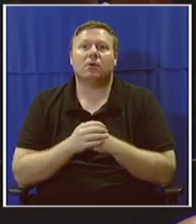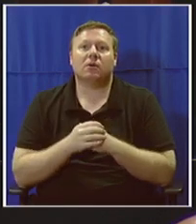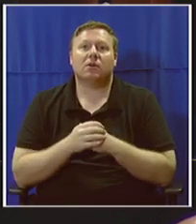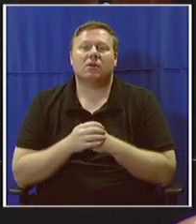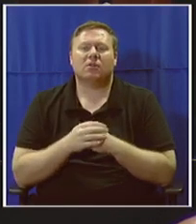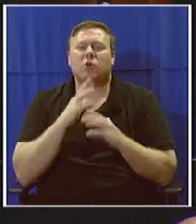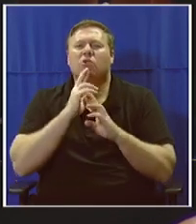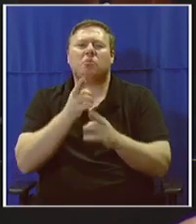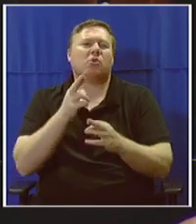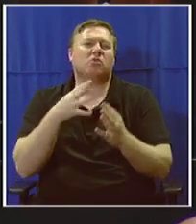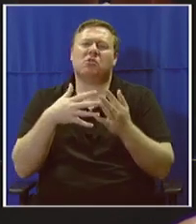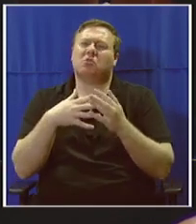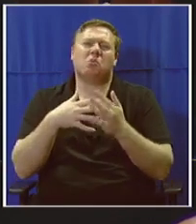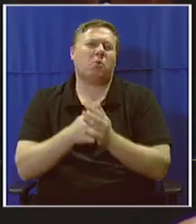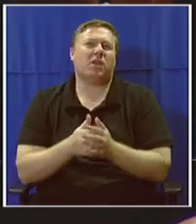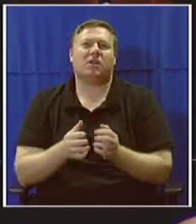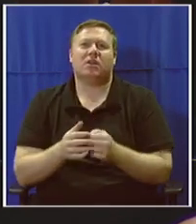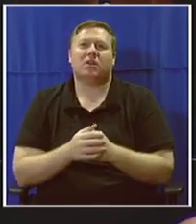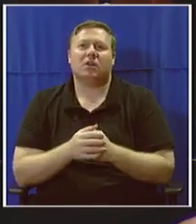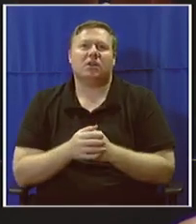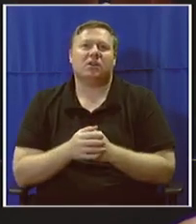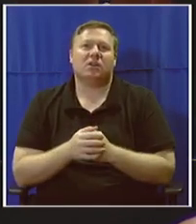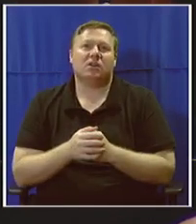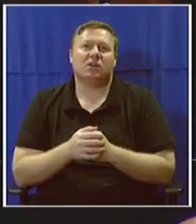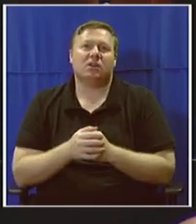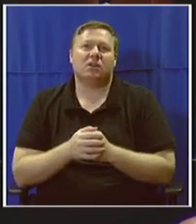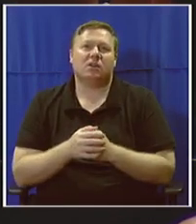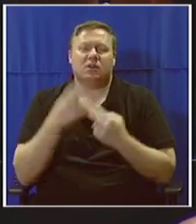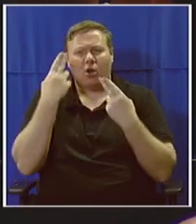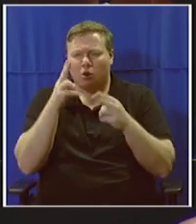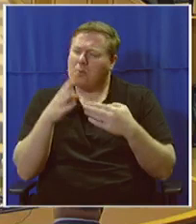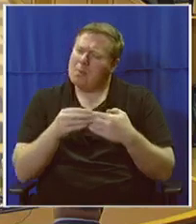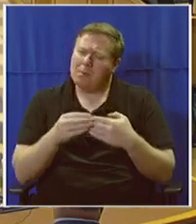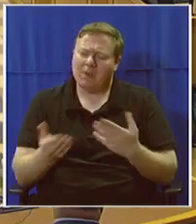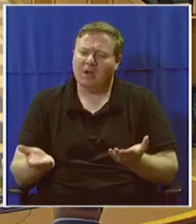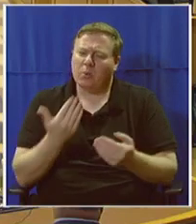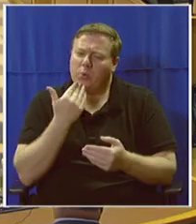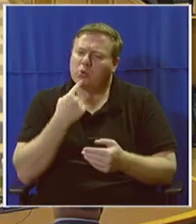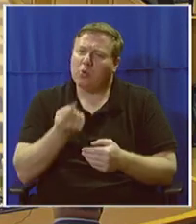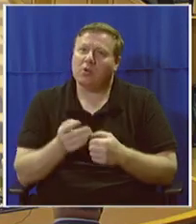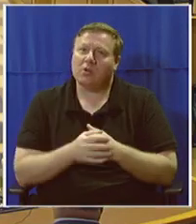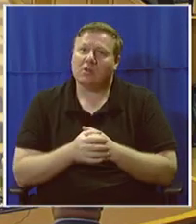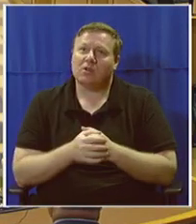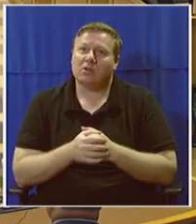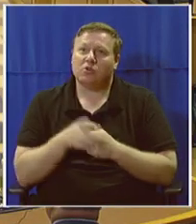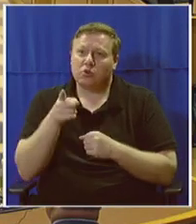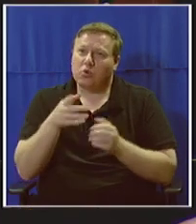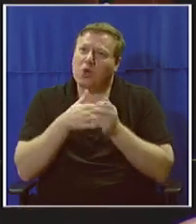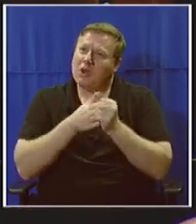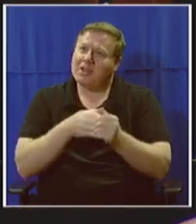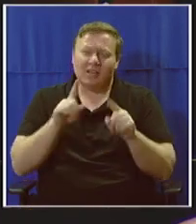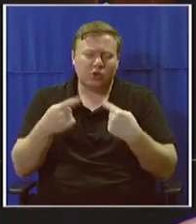poor. Honorable member, who told you, honorable member, you are a leader. You can't do